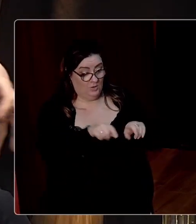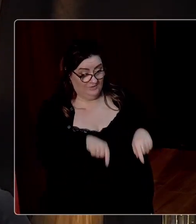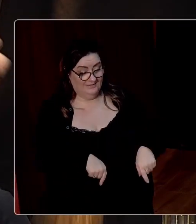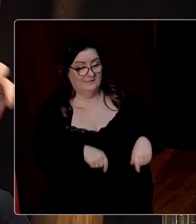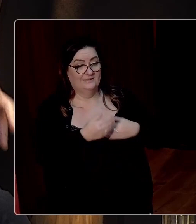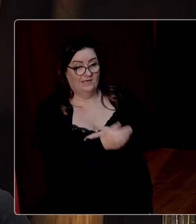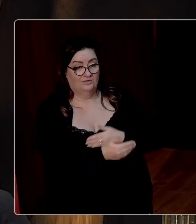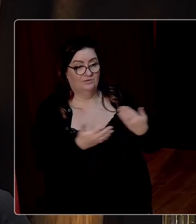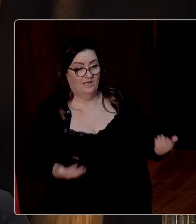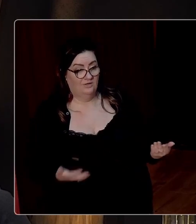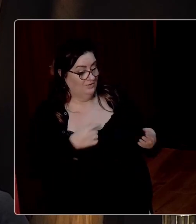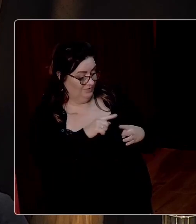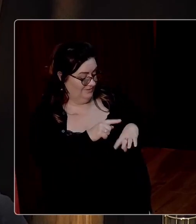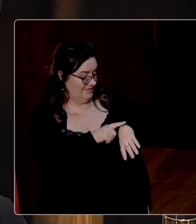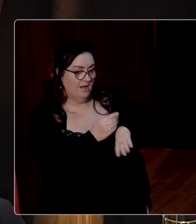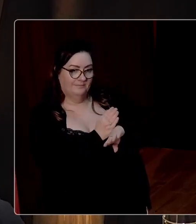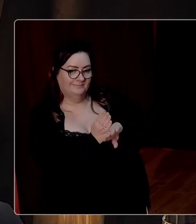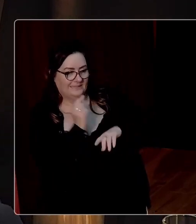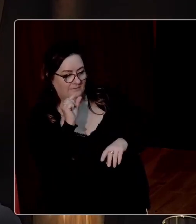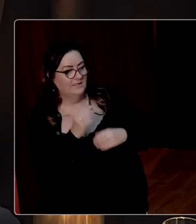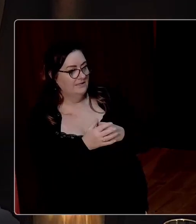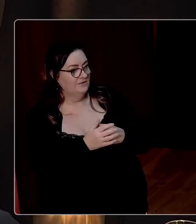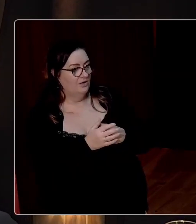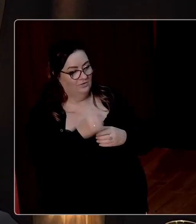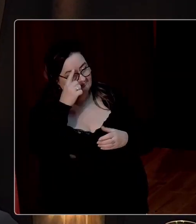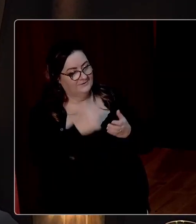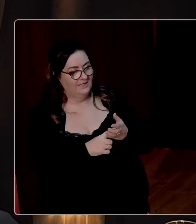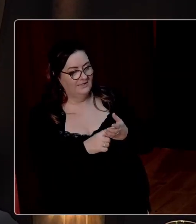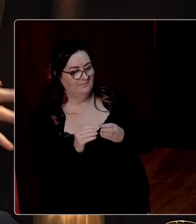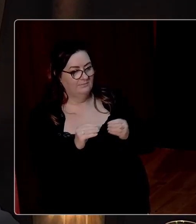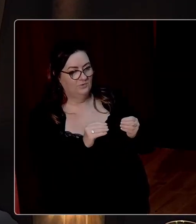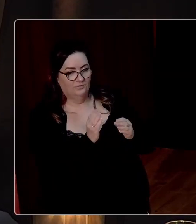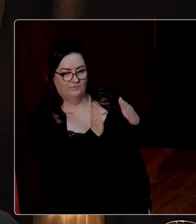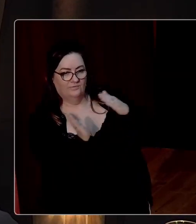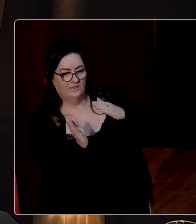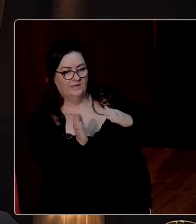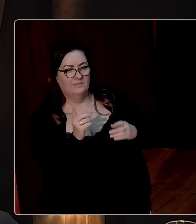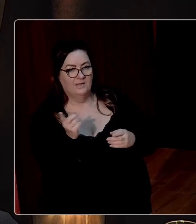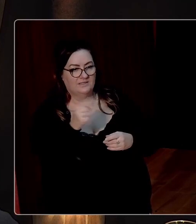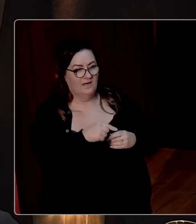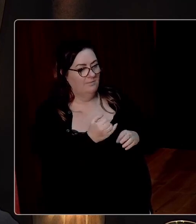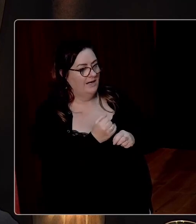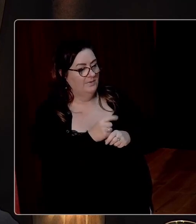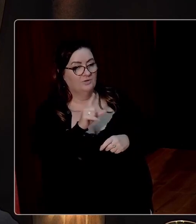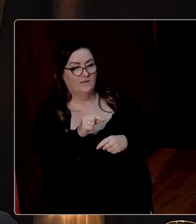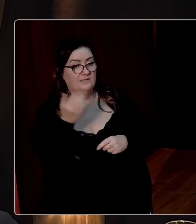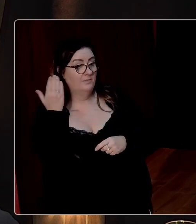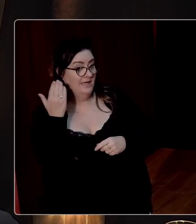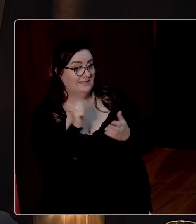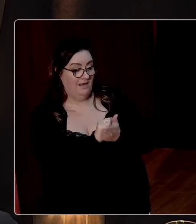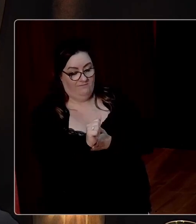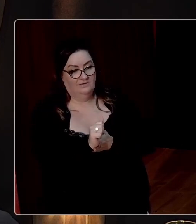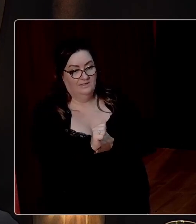this panel now as we are just slightly over time. I'm going to make an executive decision and move the breaks. If you can start coming back in here around 20